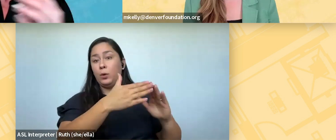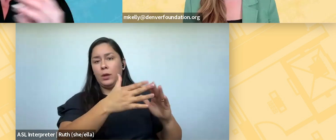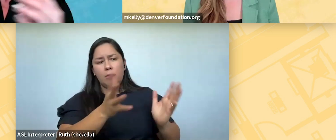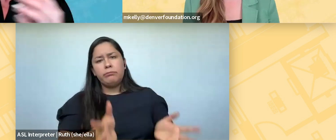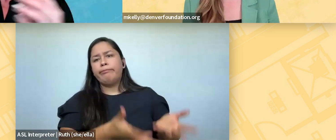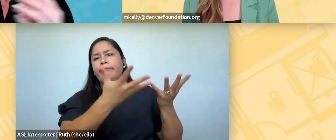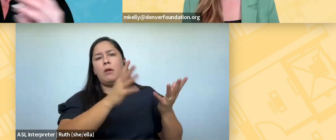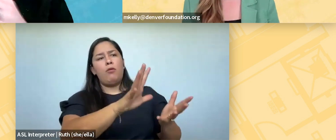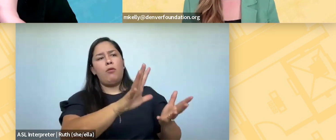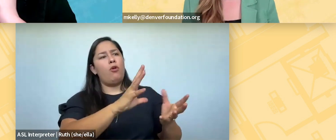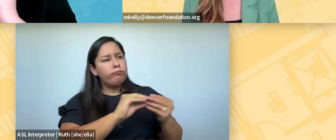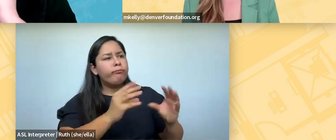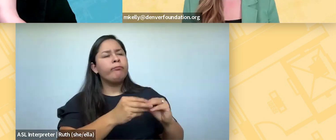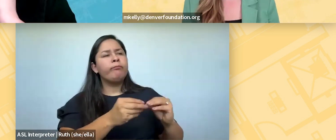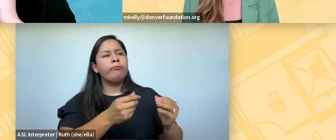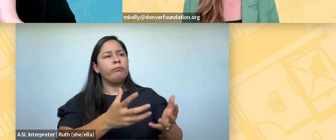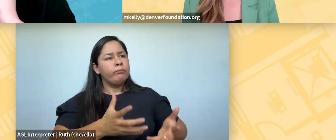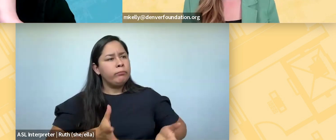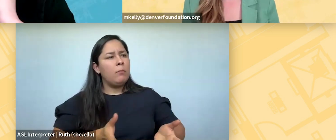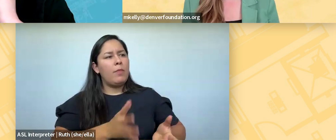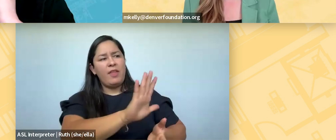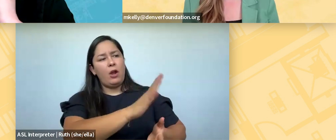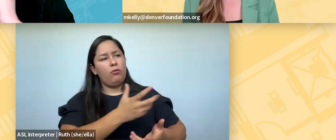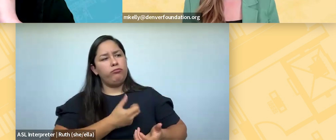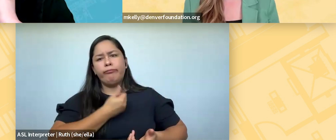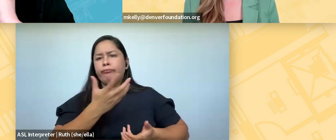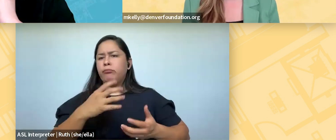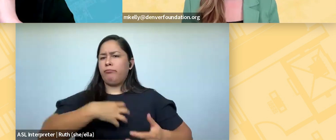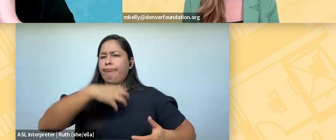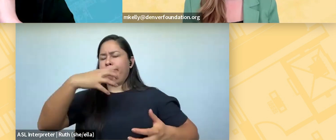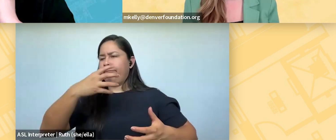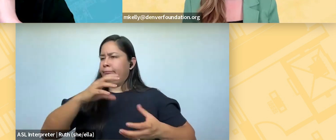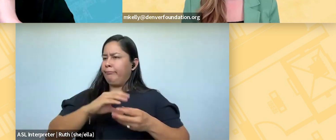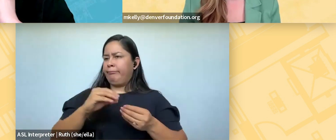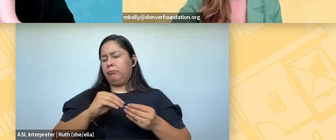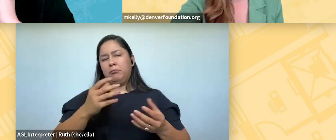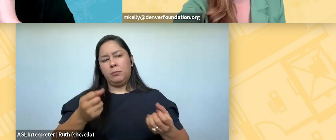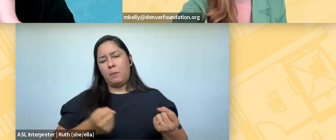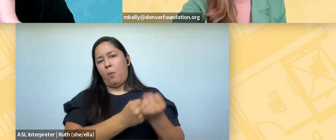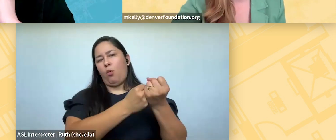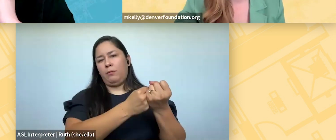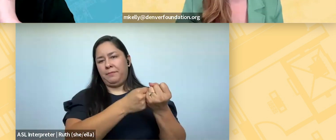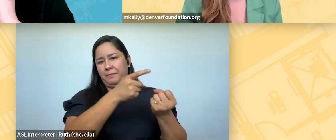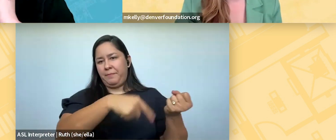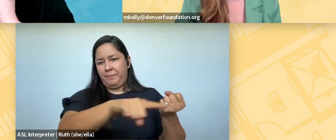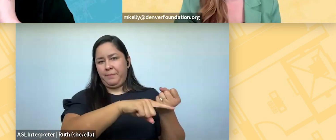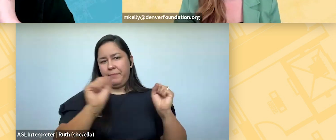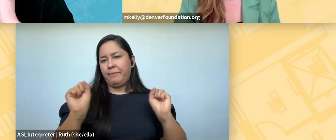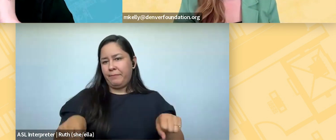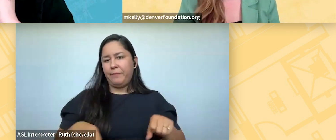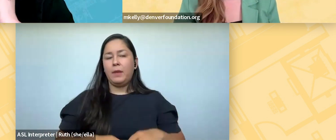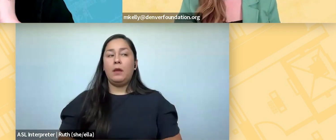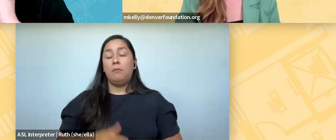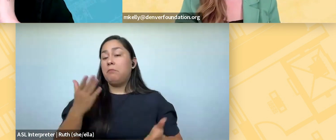systems changes across all of the priority areas that we're working in. So that could be advocating for more